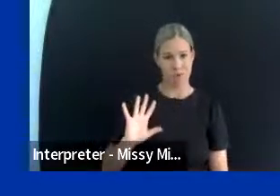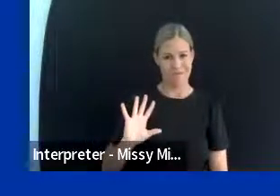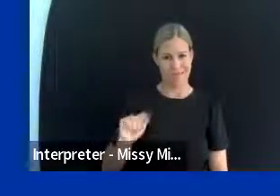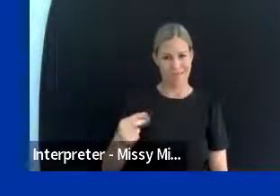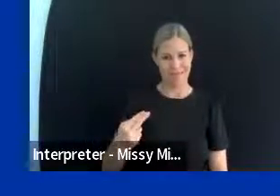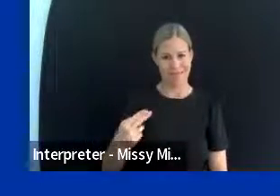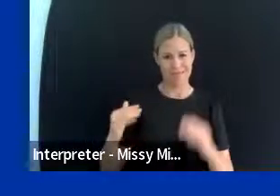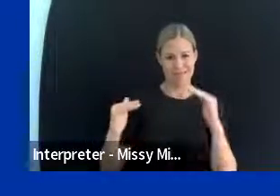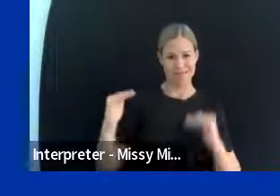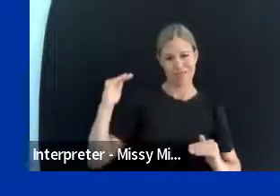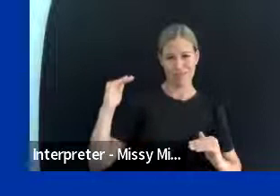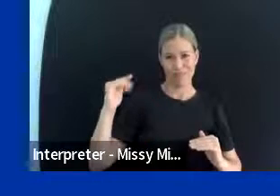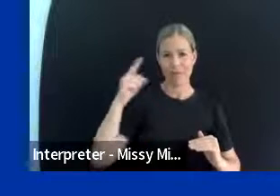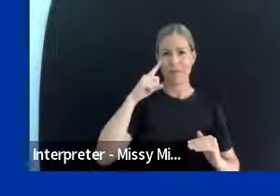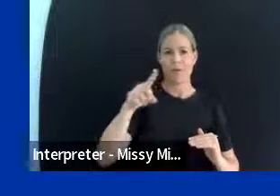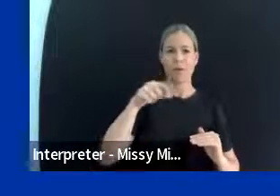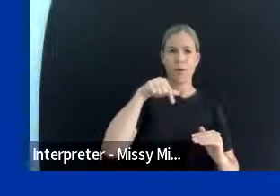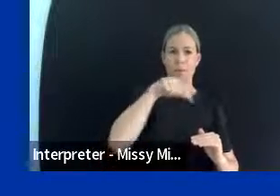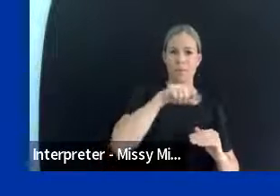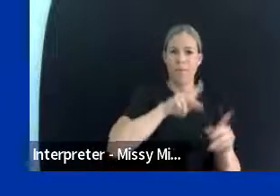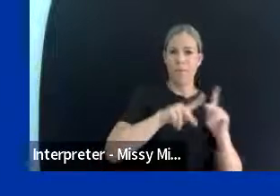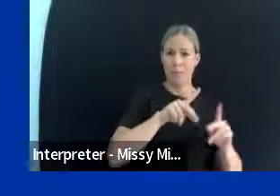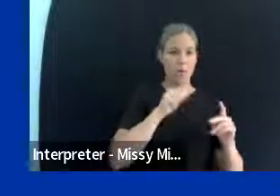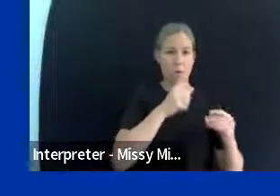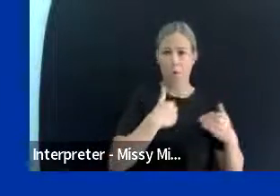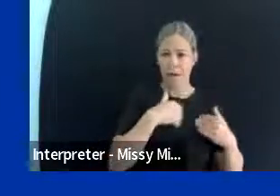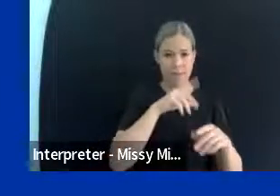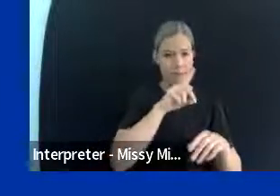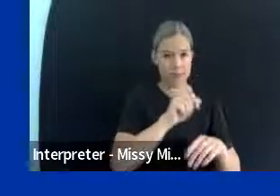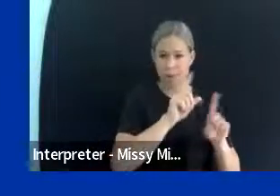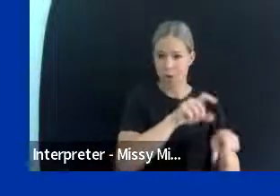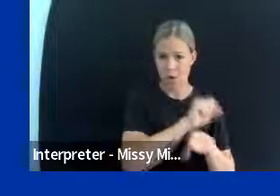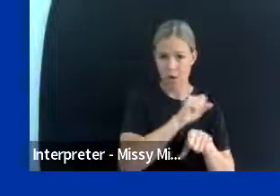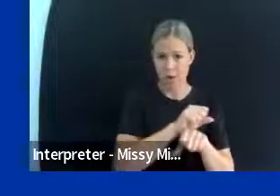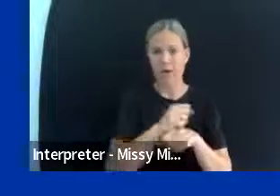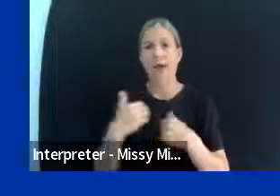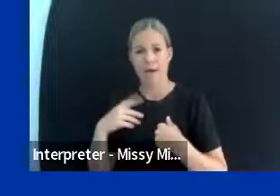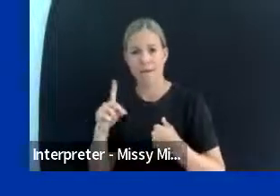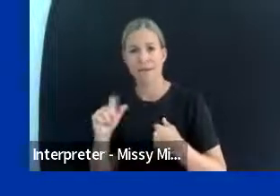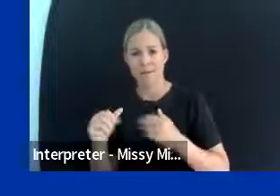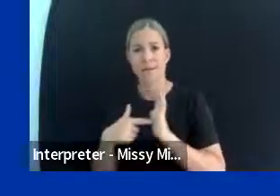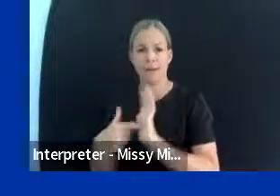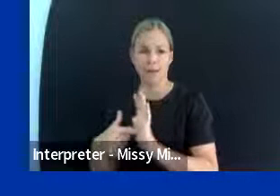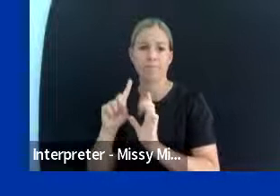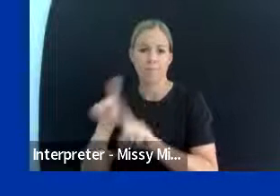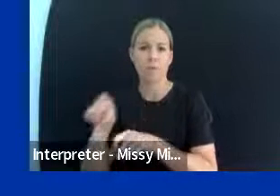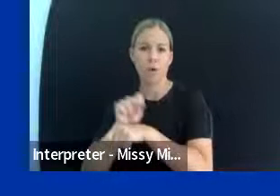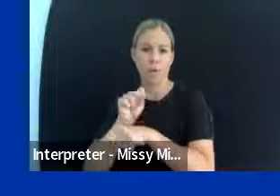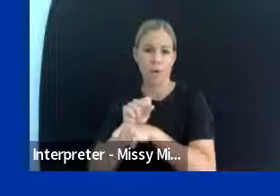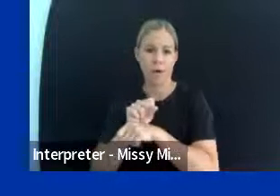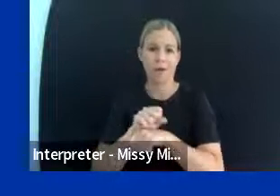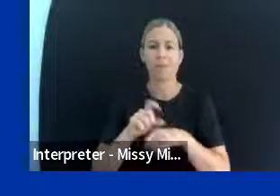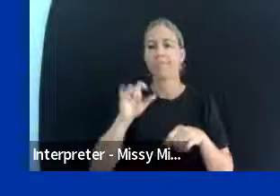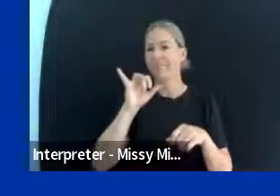disabilities who are working and those without a disability who are working. This covers all people with disabilities who are living